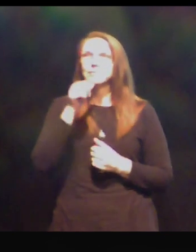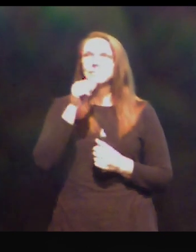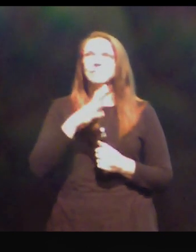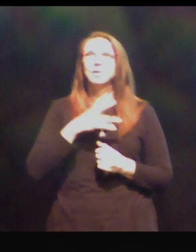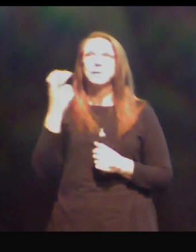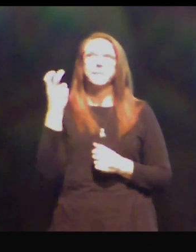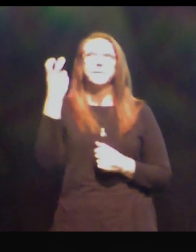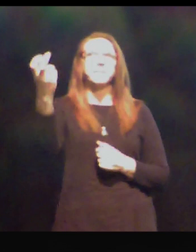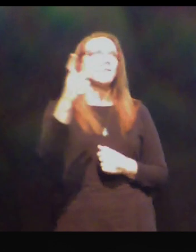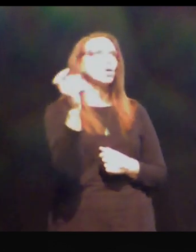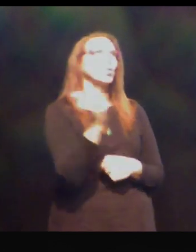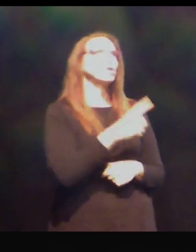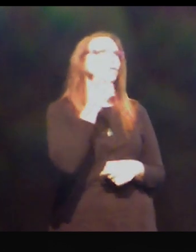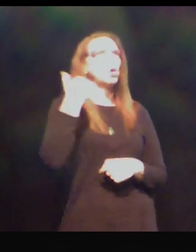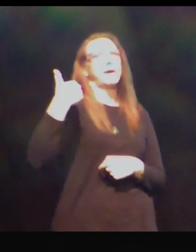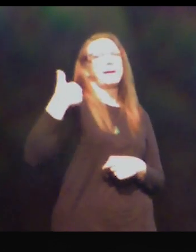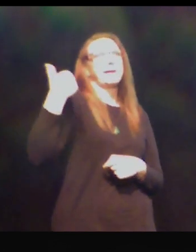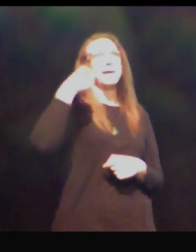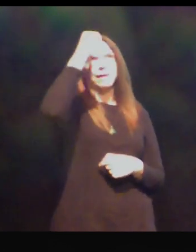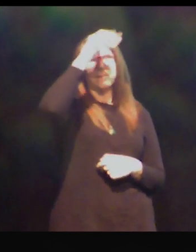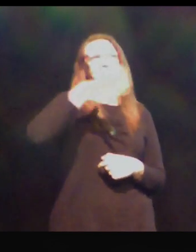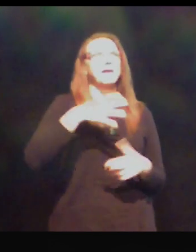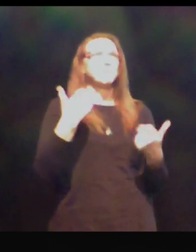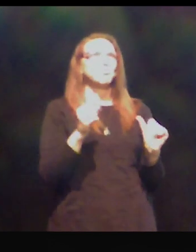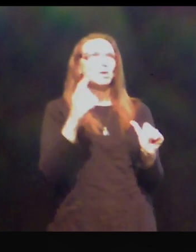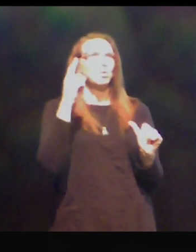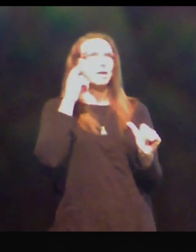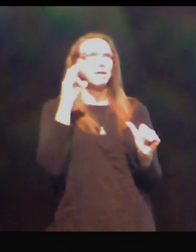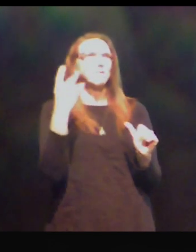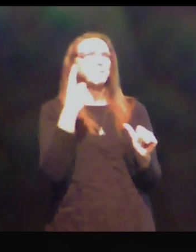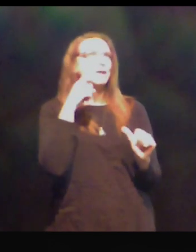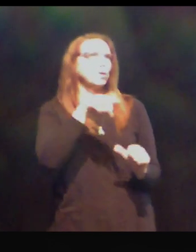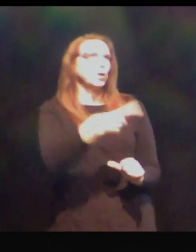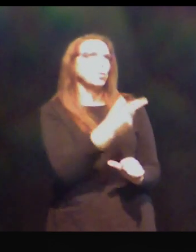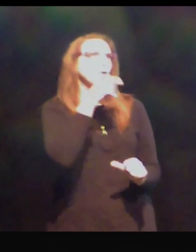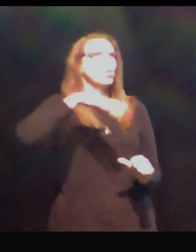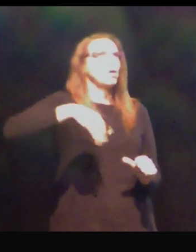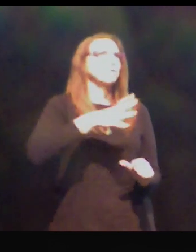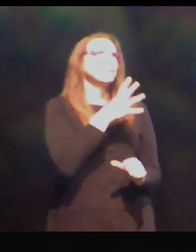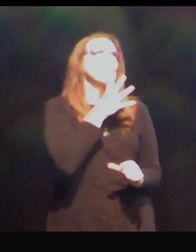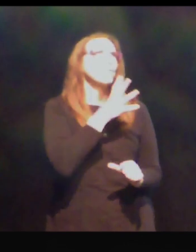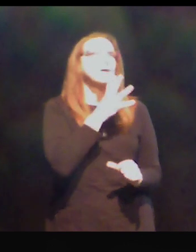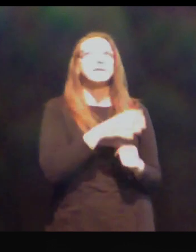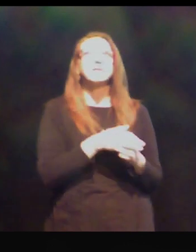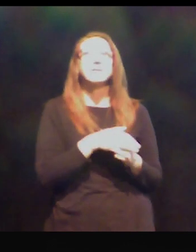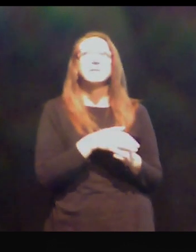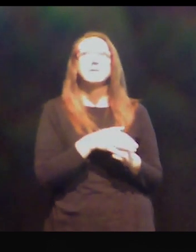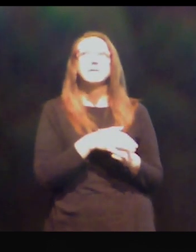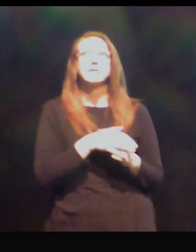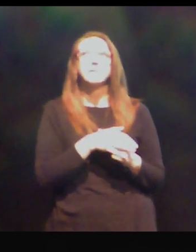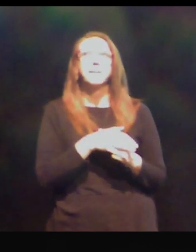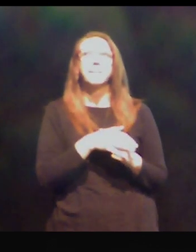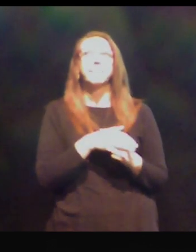I have a question for the young man. I was trying to think of something. I think you're the only one who hasn't spoken. Yeah. As